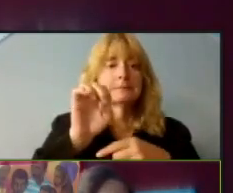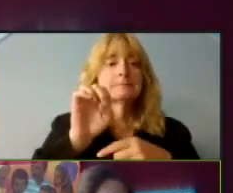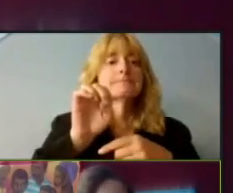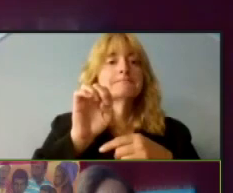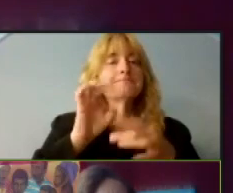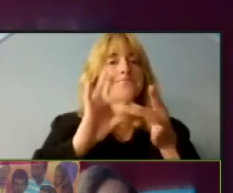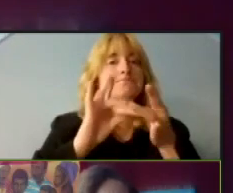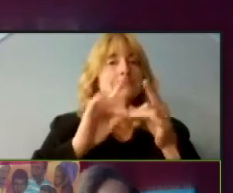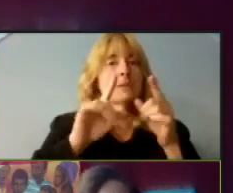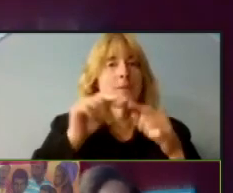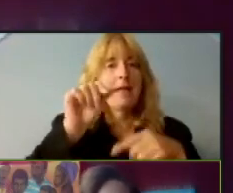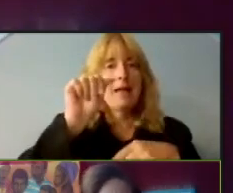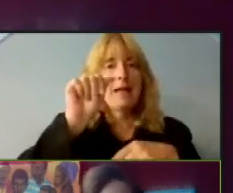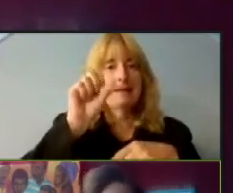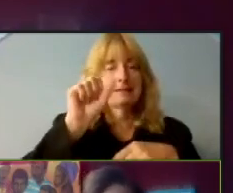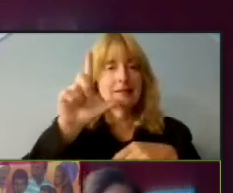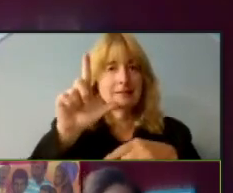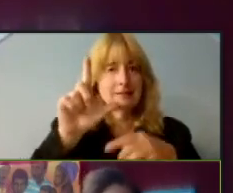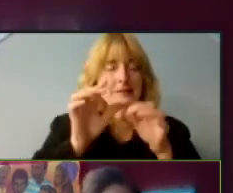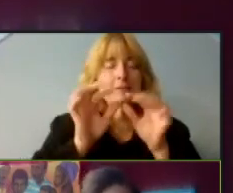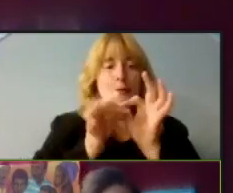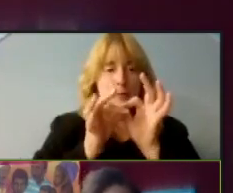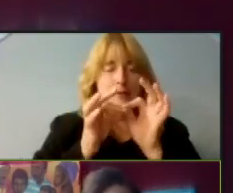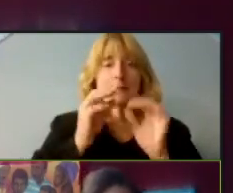have ESL translation as well?